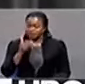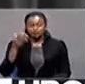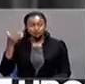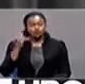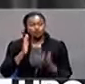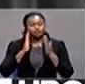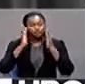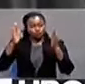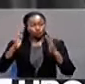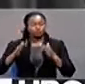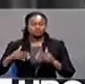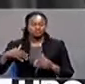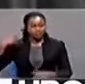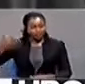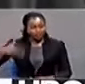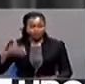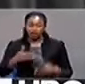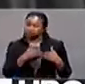we expect